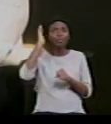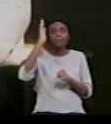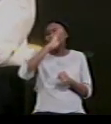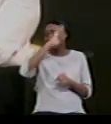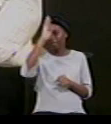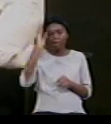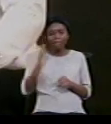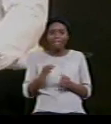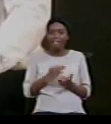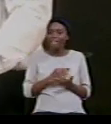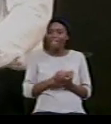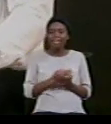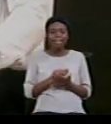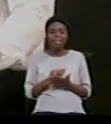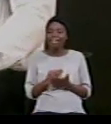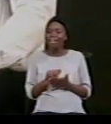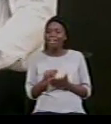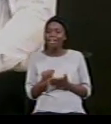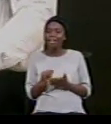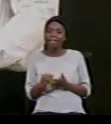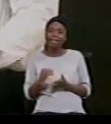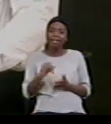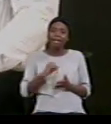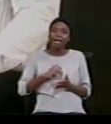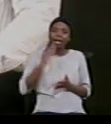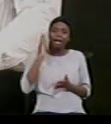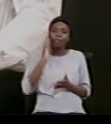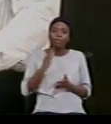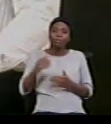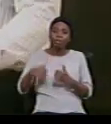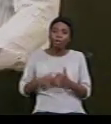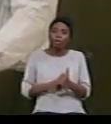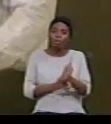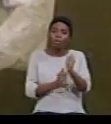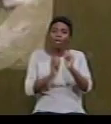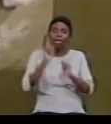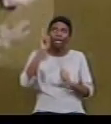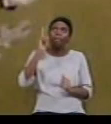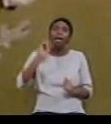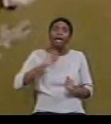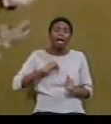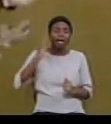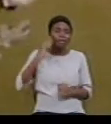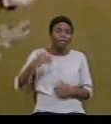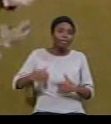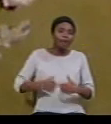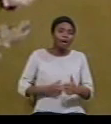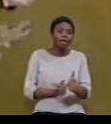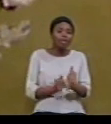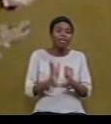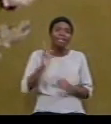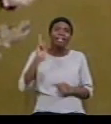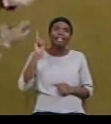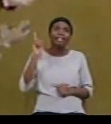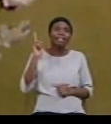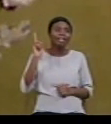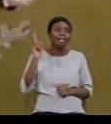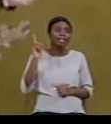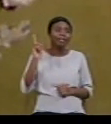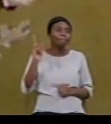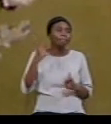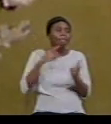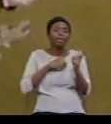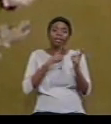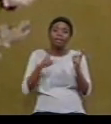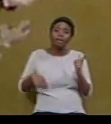will never fail. I will follow him I will follow